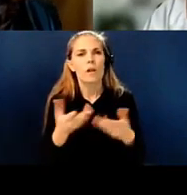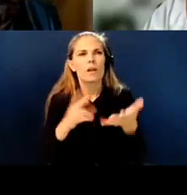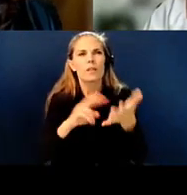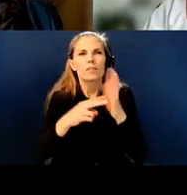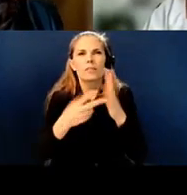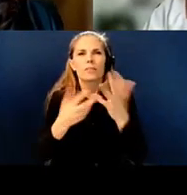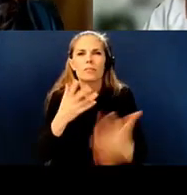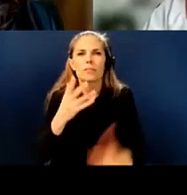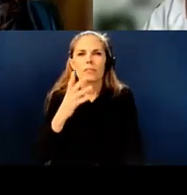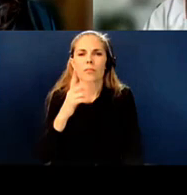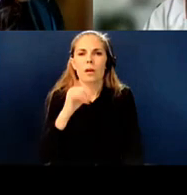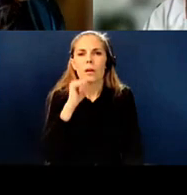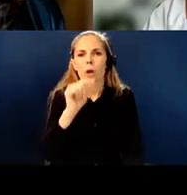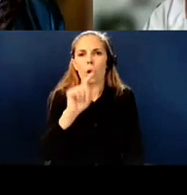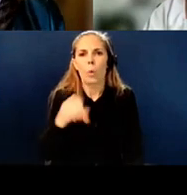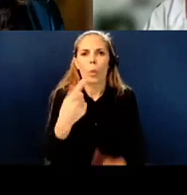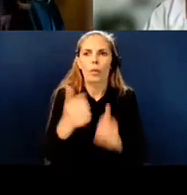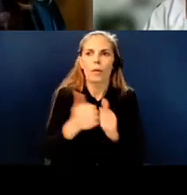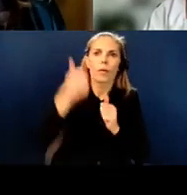just remotely.